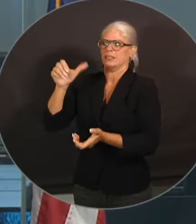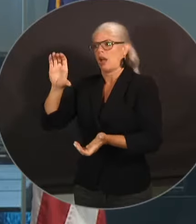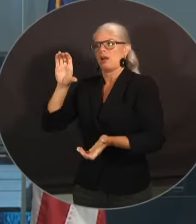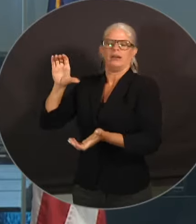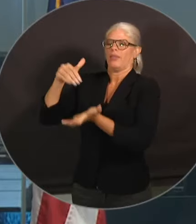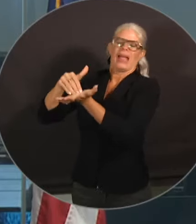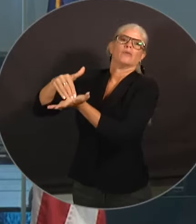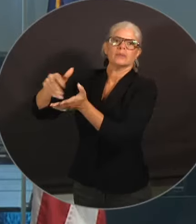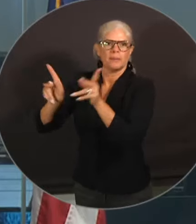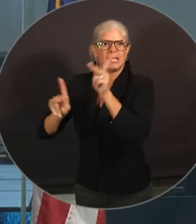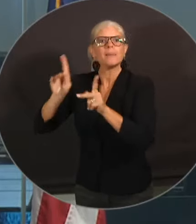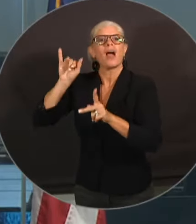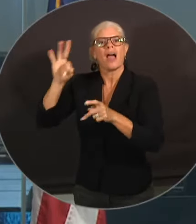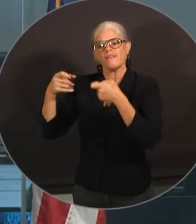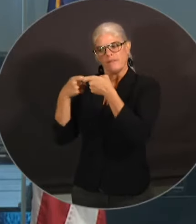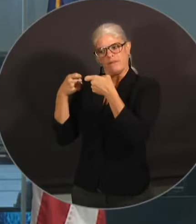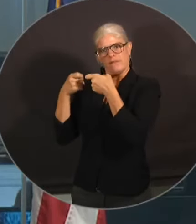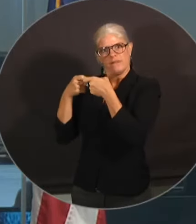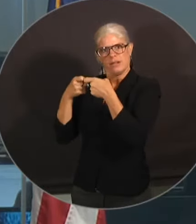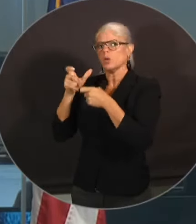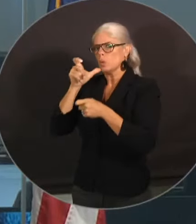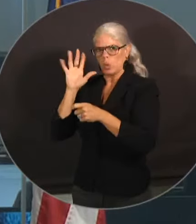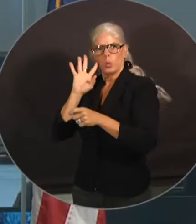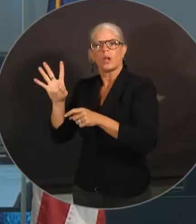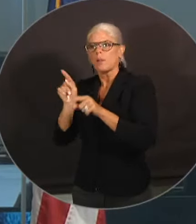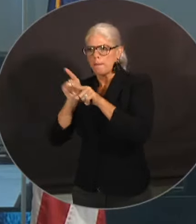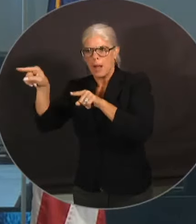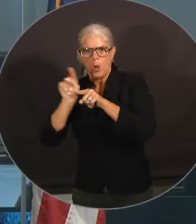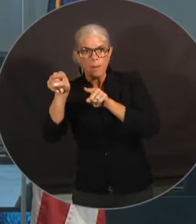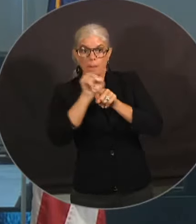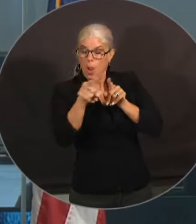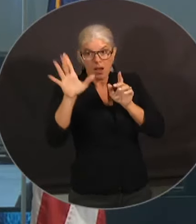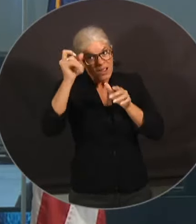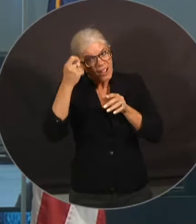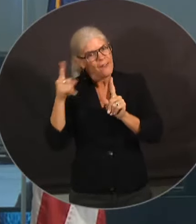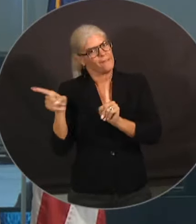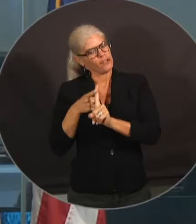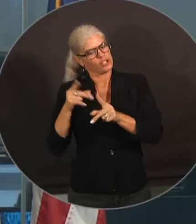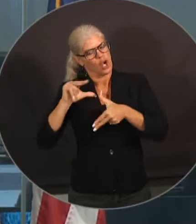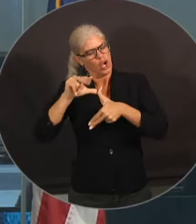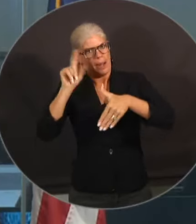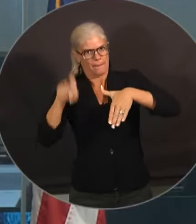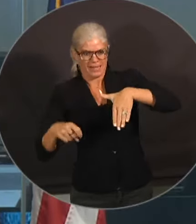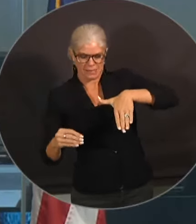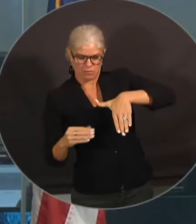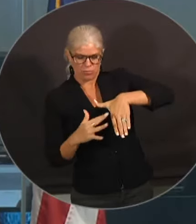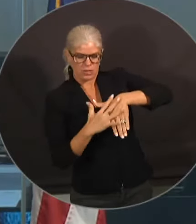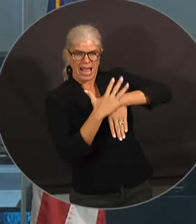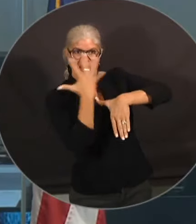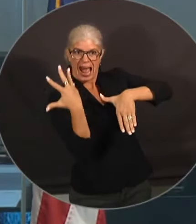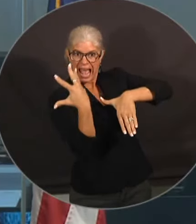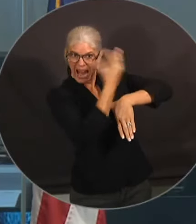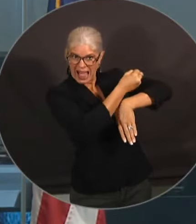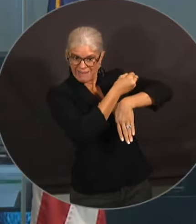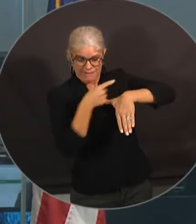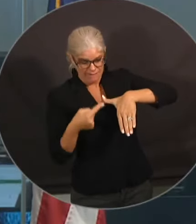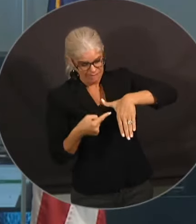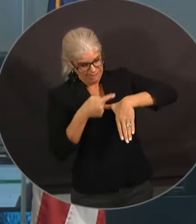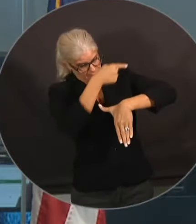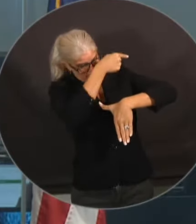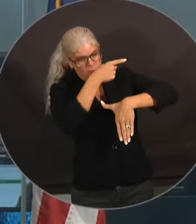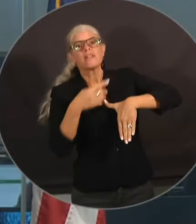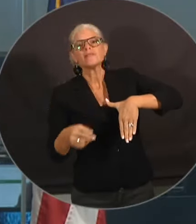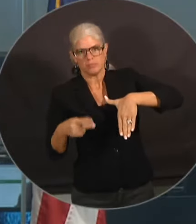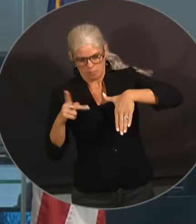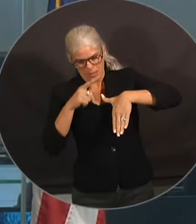just outside potential area of impact. When that storm passes, they are going to go in and begin the power restoration, and that's something